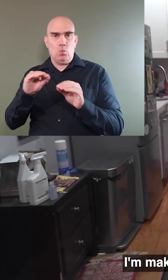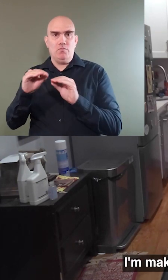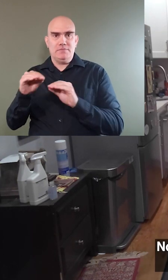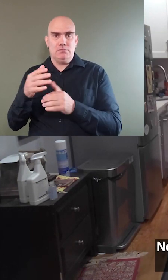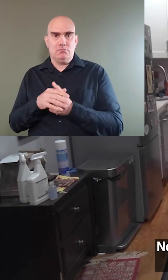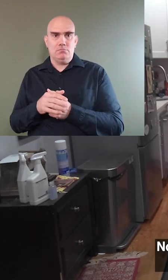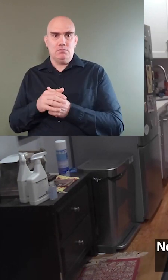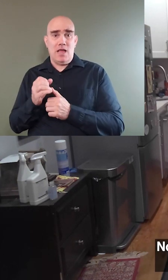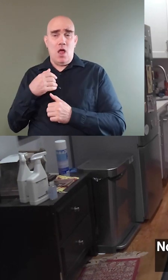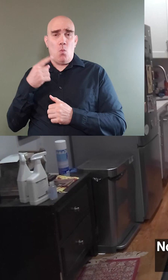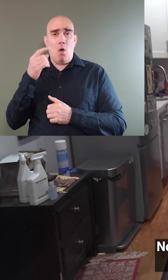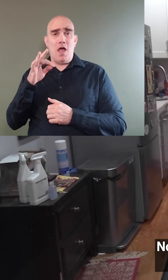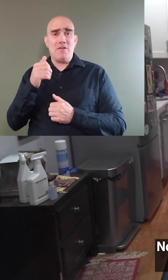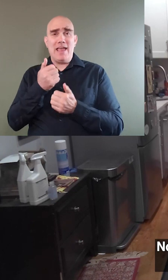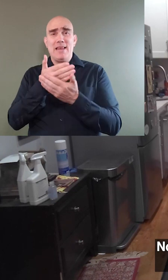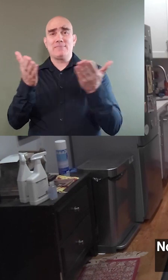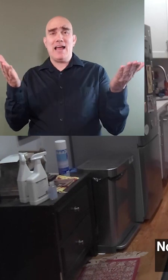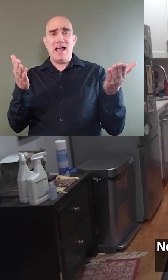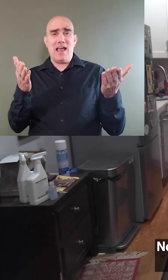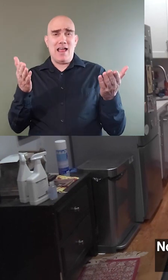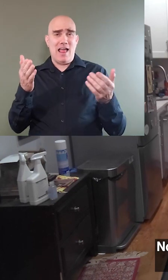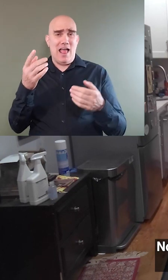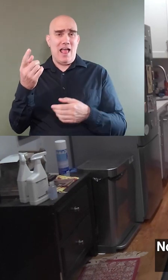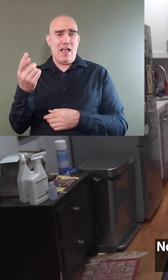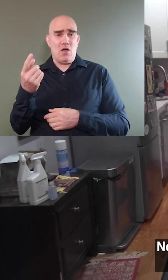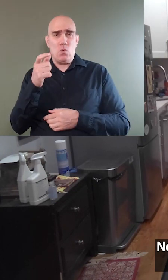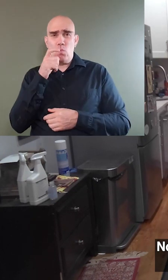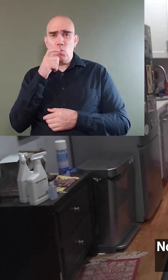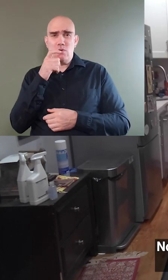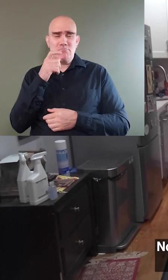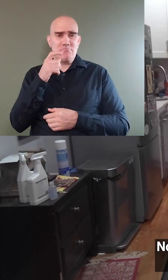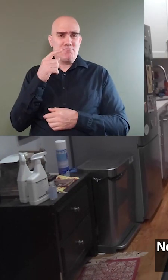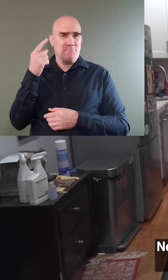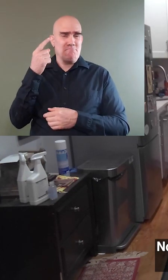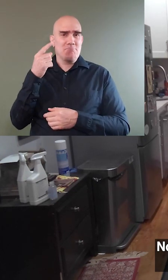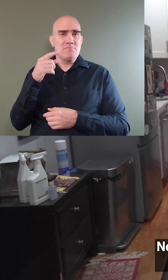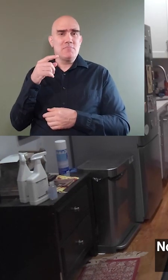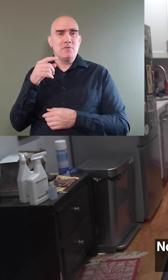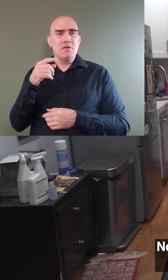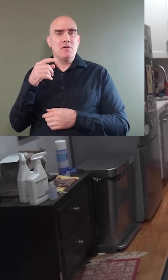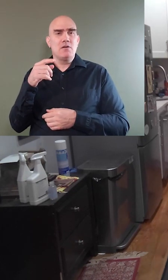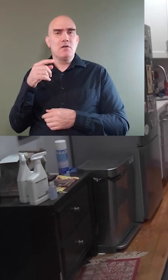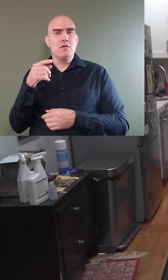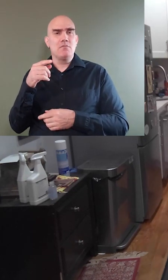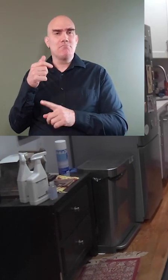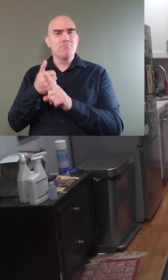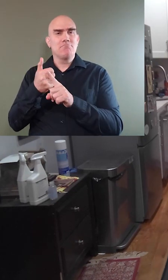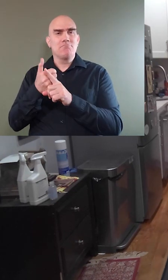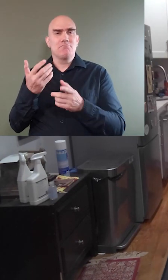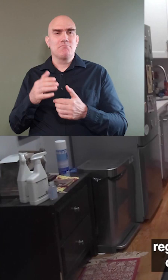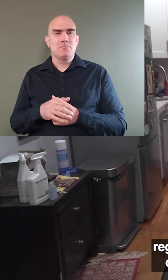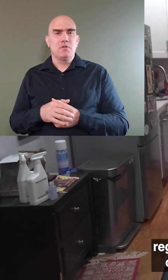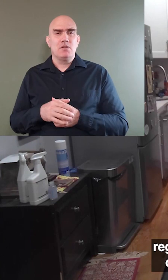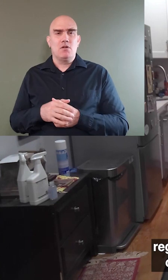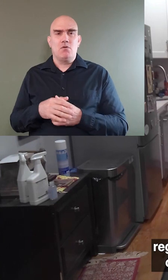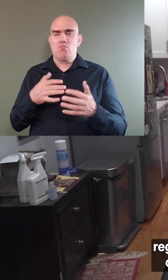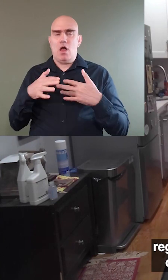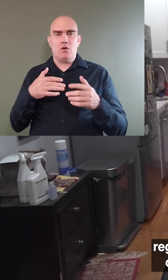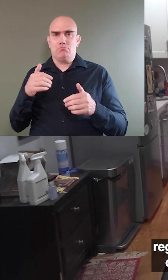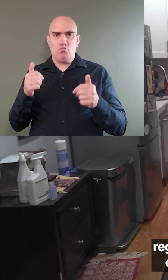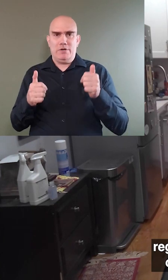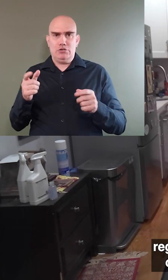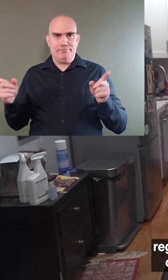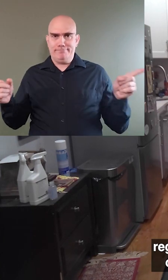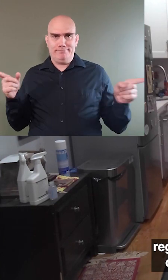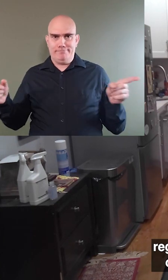movements. Now, I also wonder if there's anybody out there who, regardless